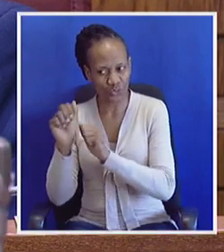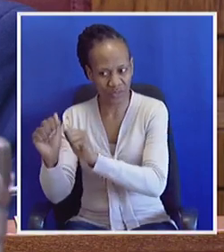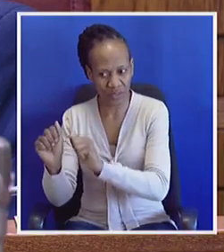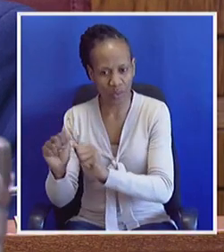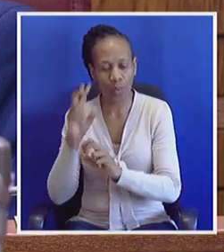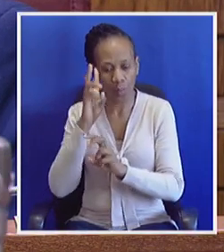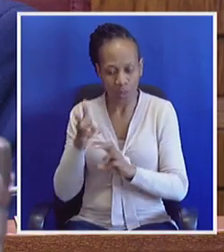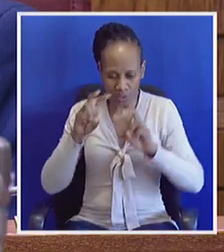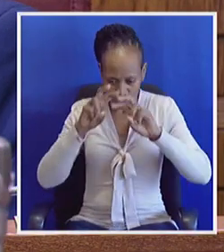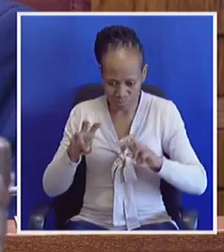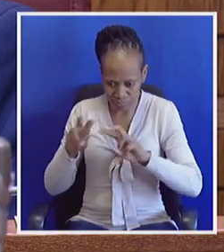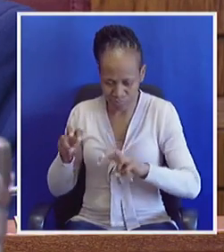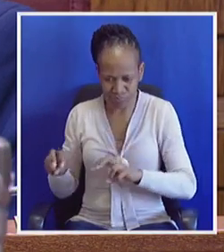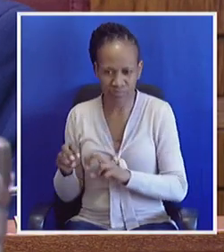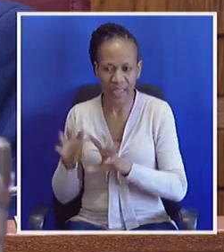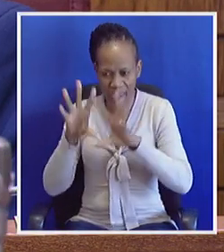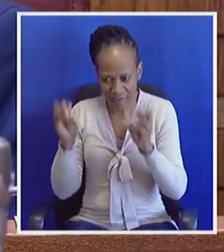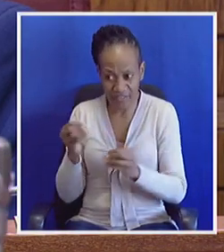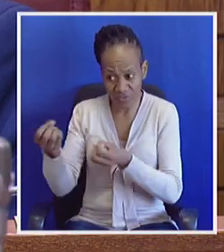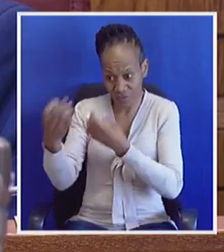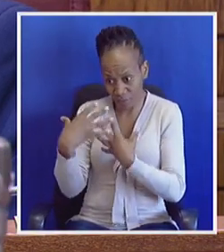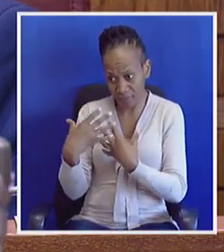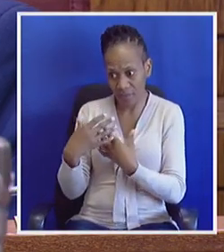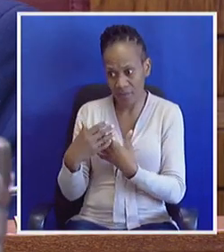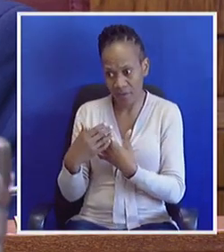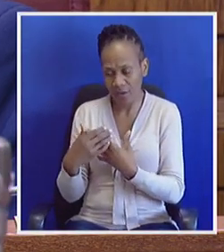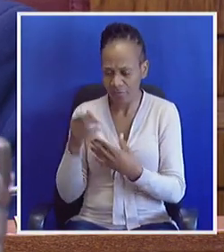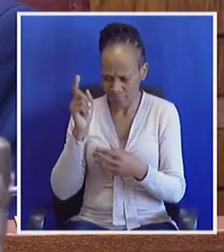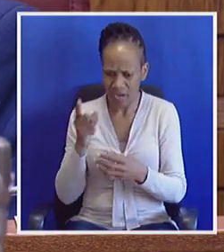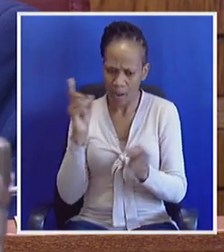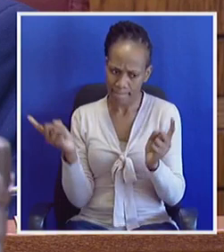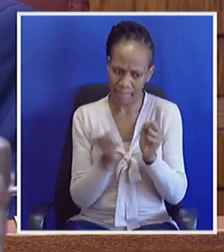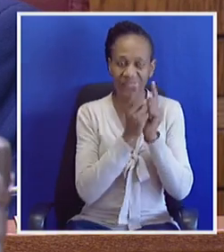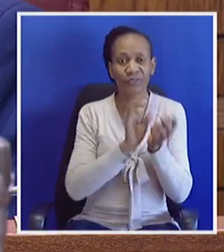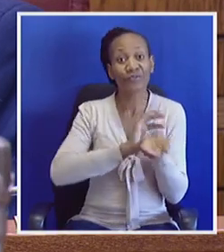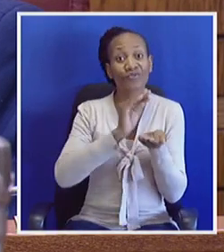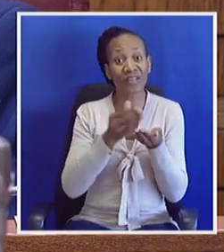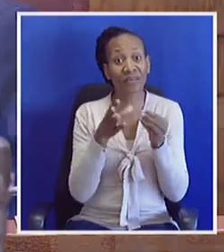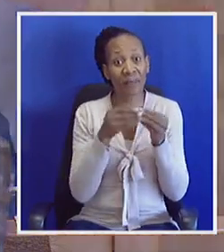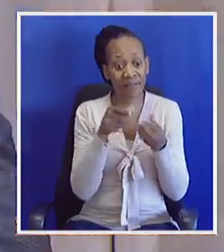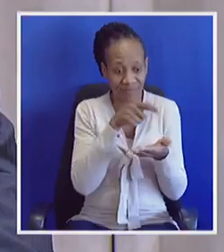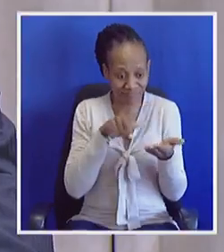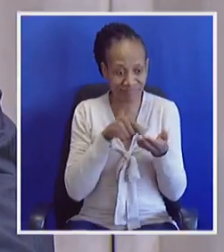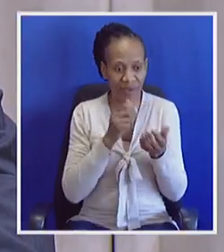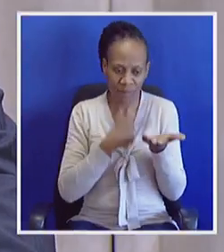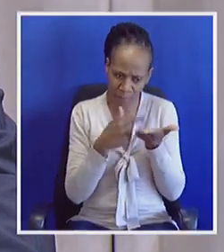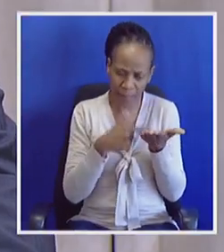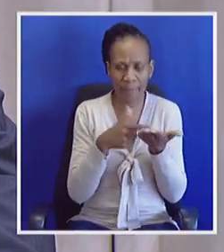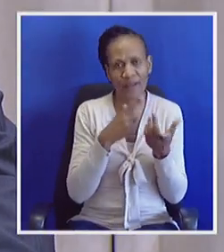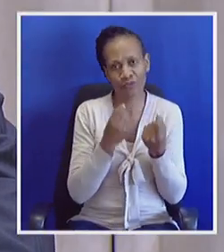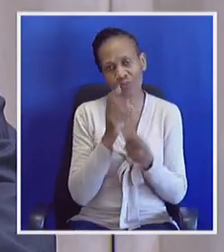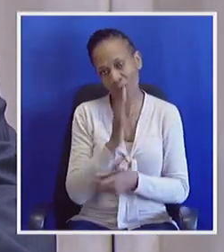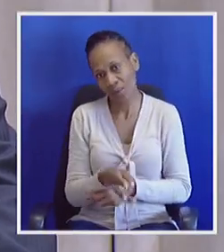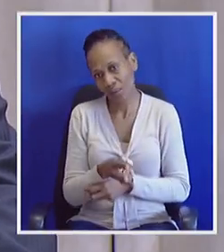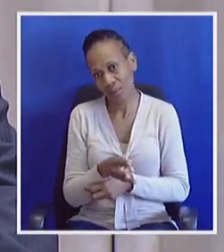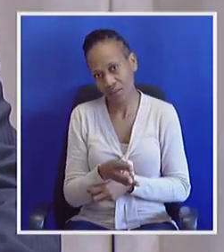examine all the details that you've put forward, and I'll discuss it with the trustees of the SANAC Trust, and